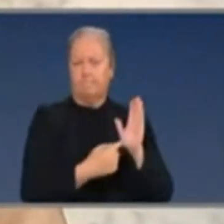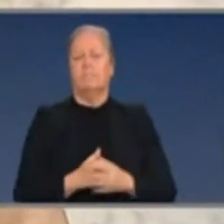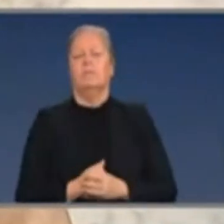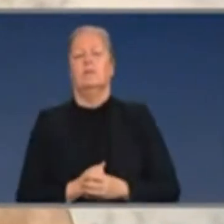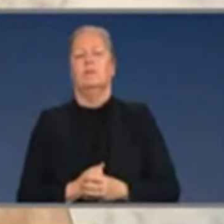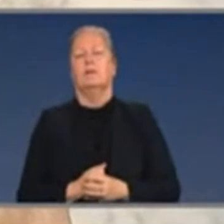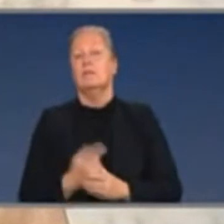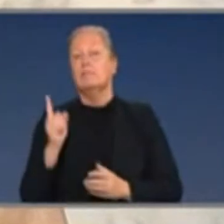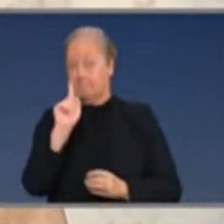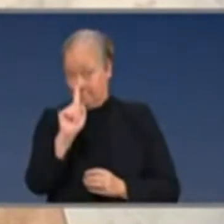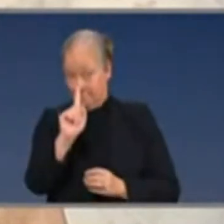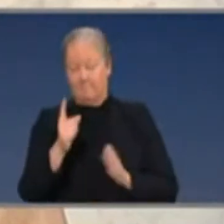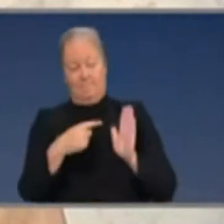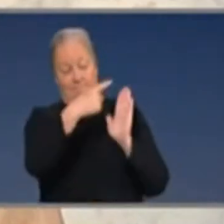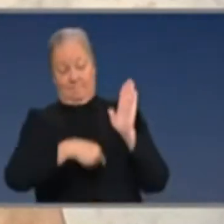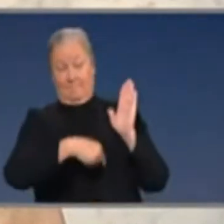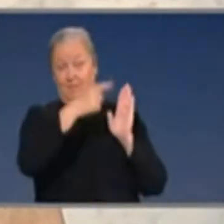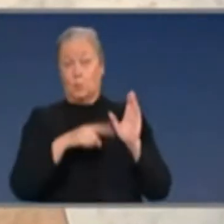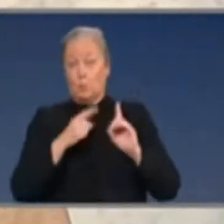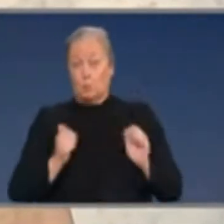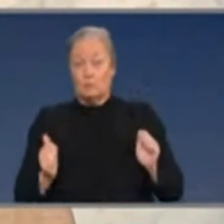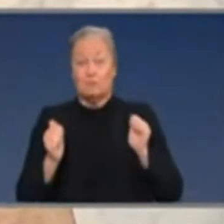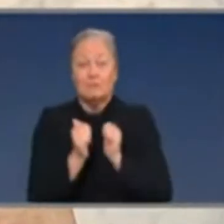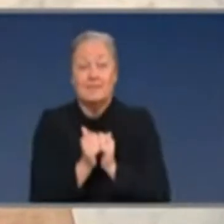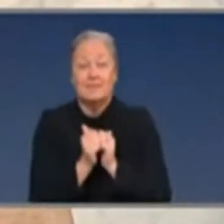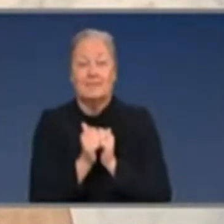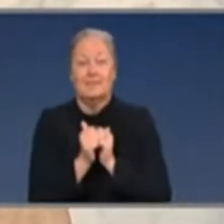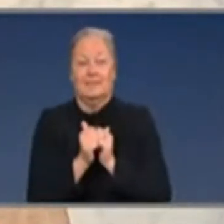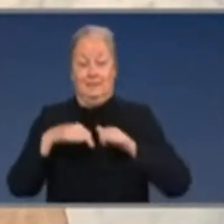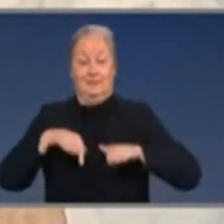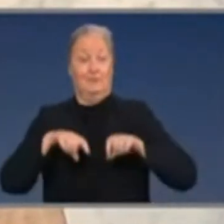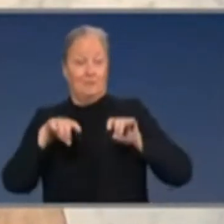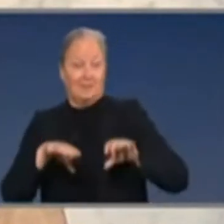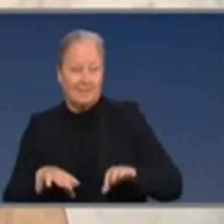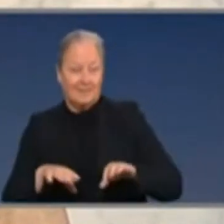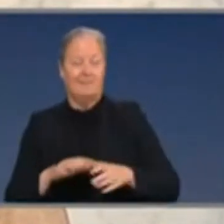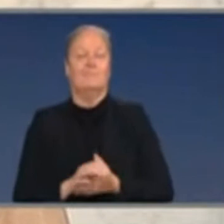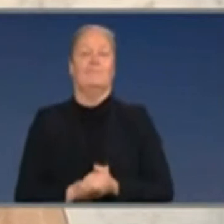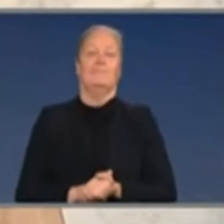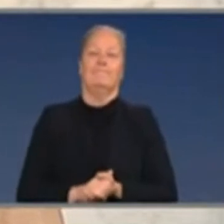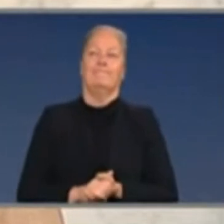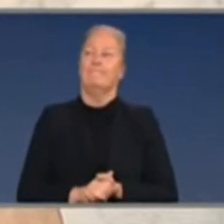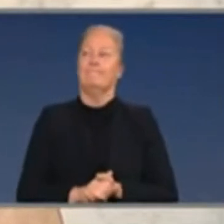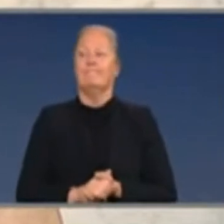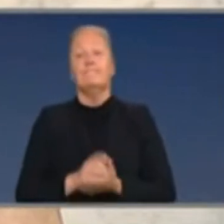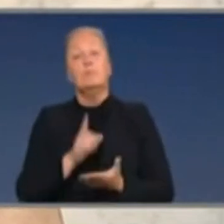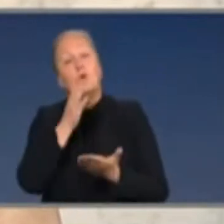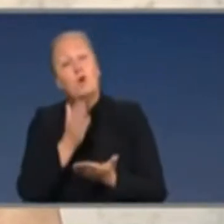me say that this agreement has probably the most